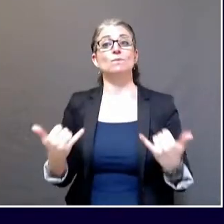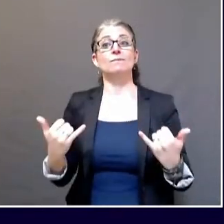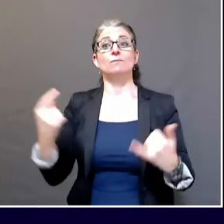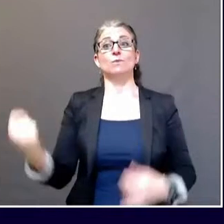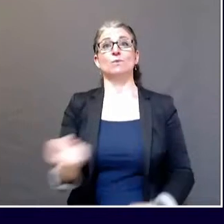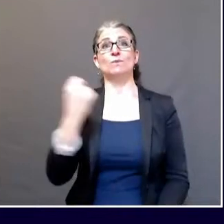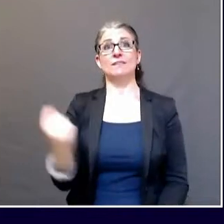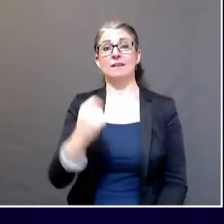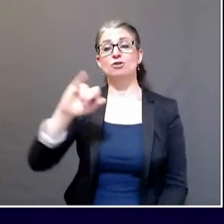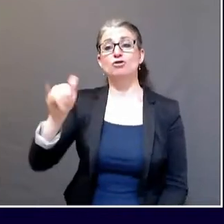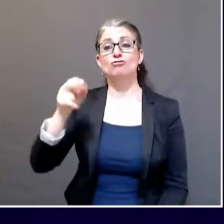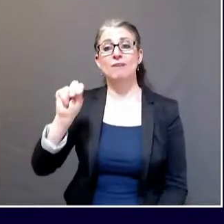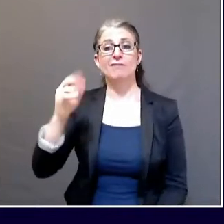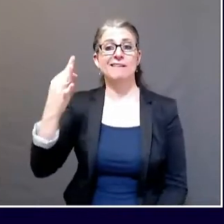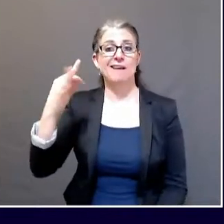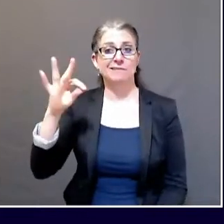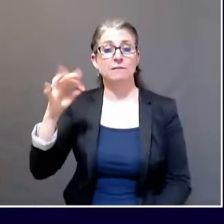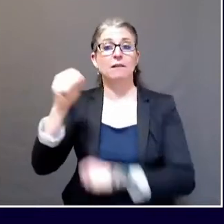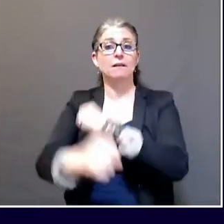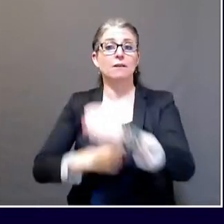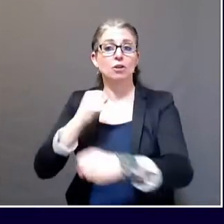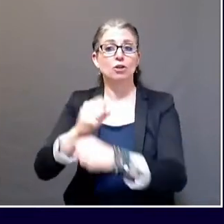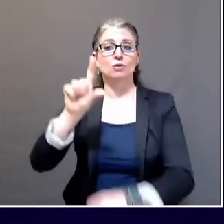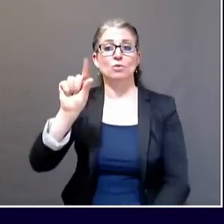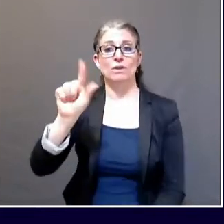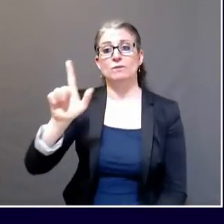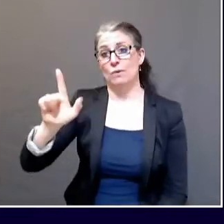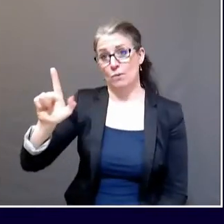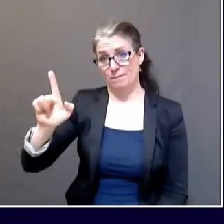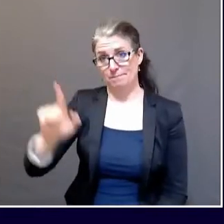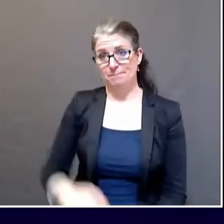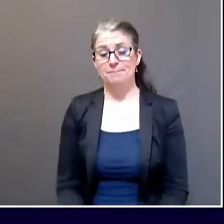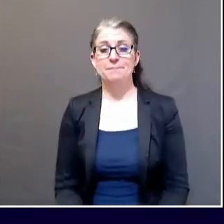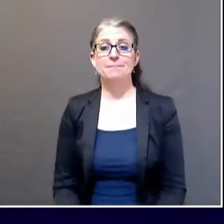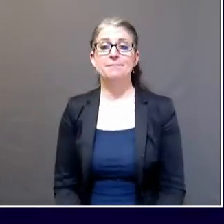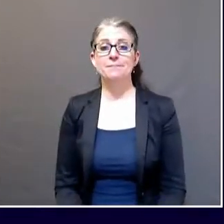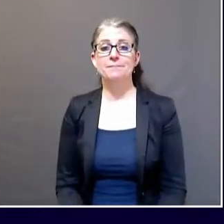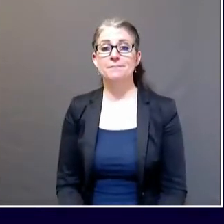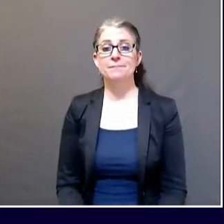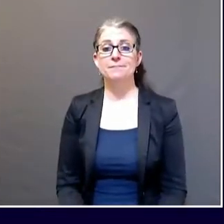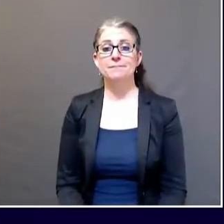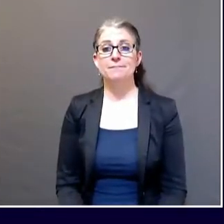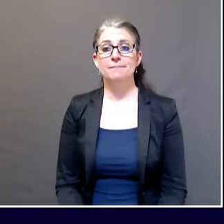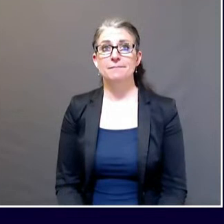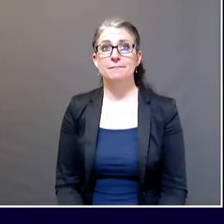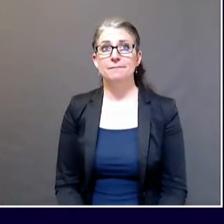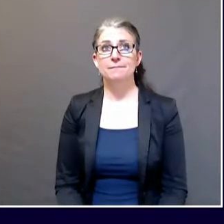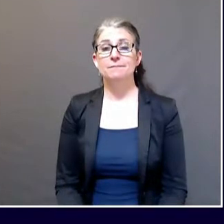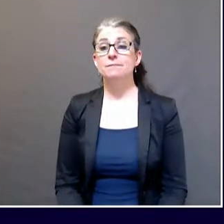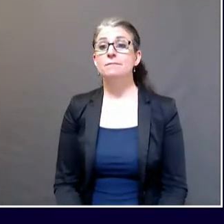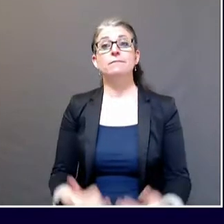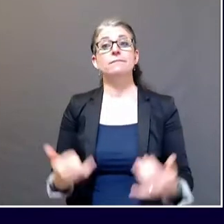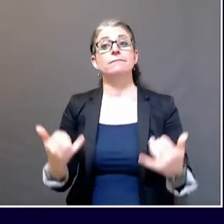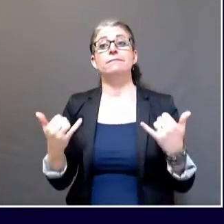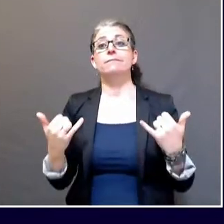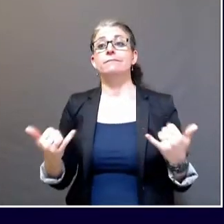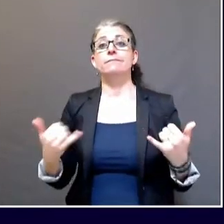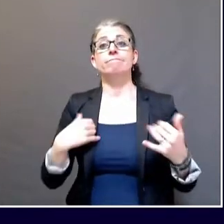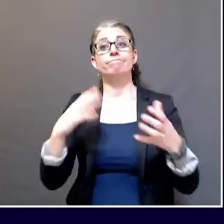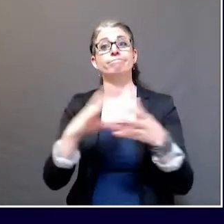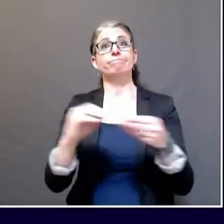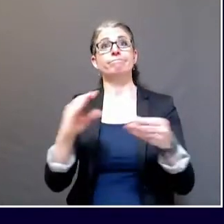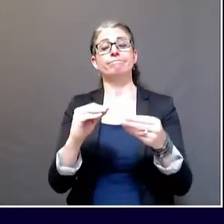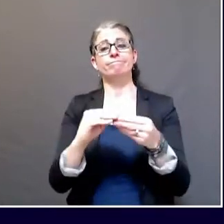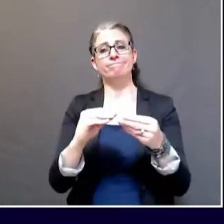Tuesday, January 19th, 2021. I begin today's update on yet another sad